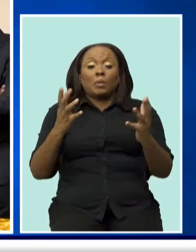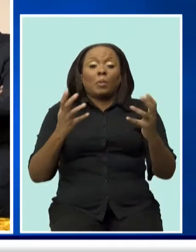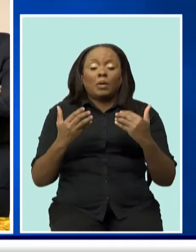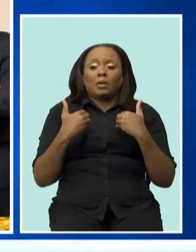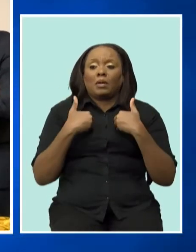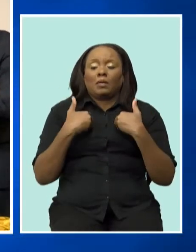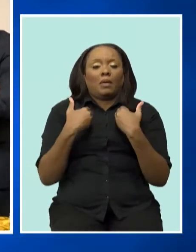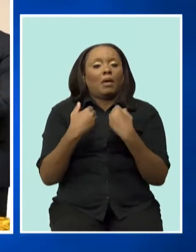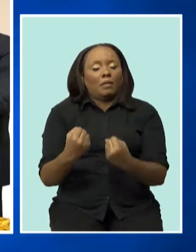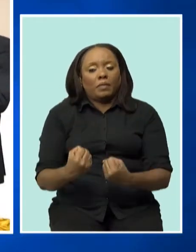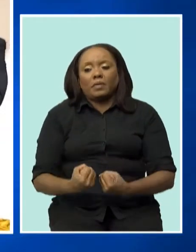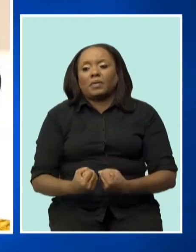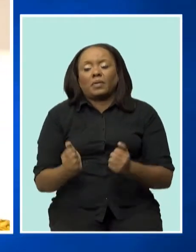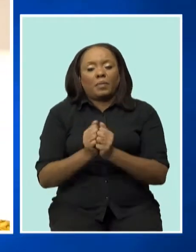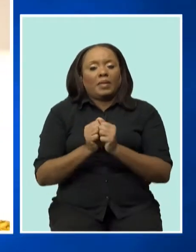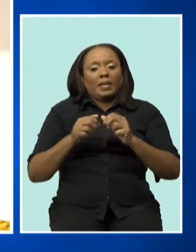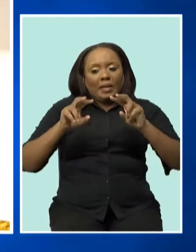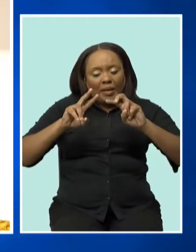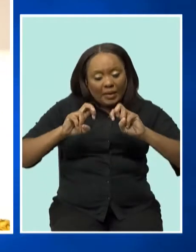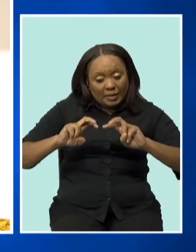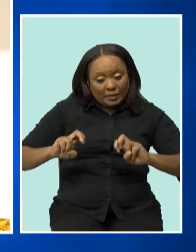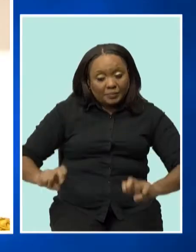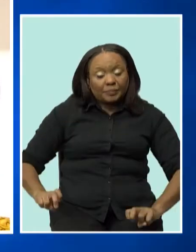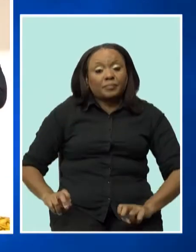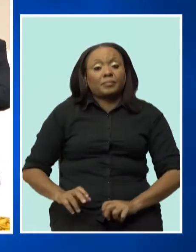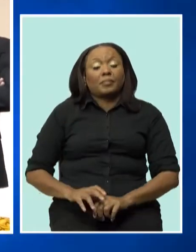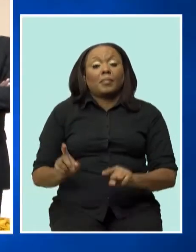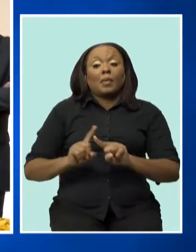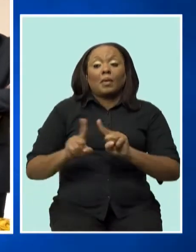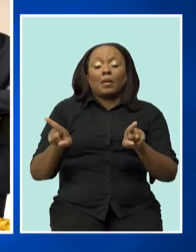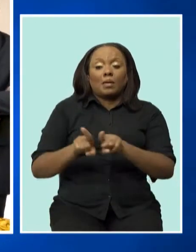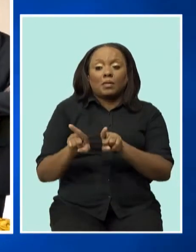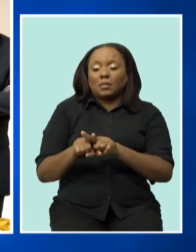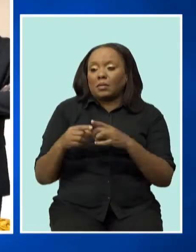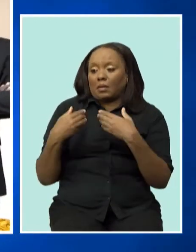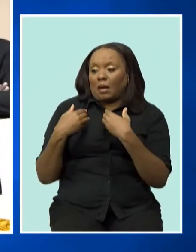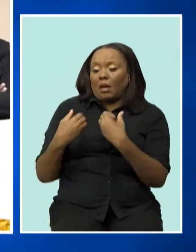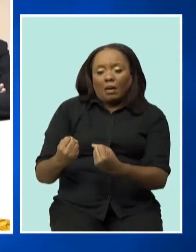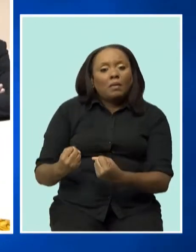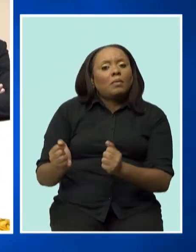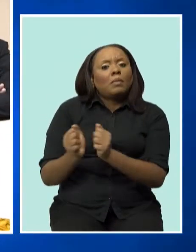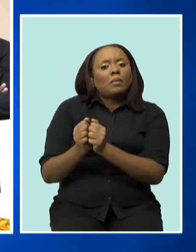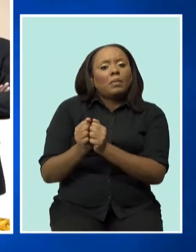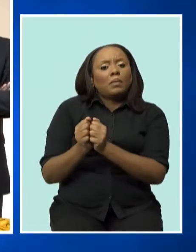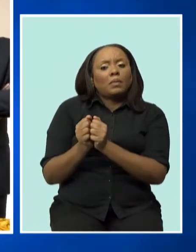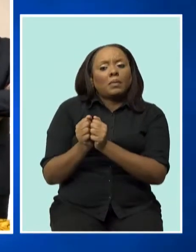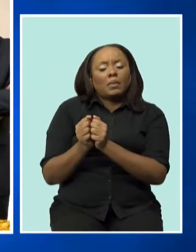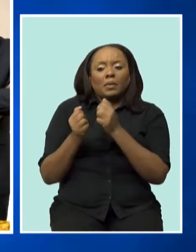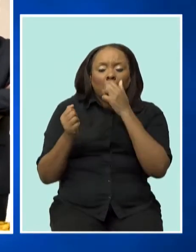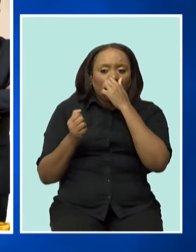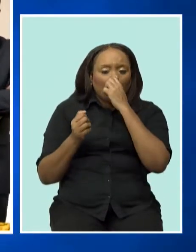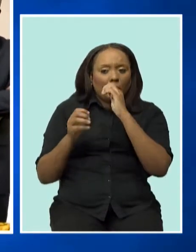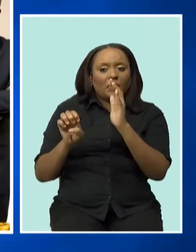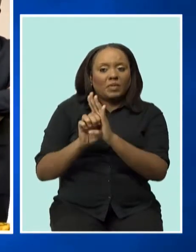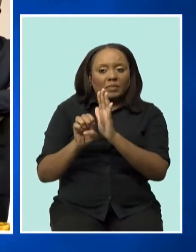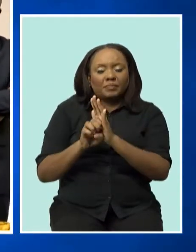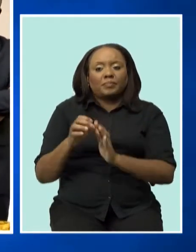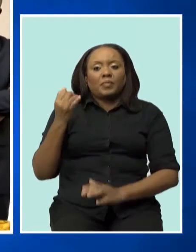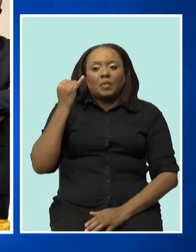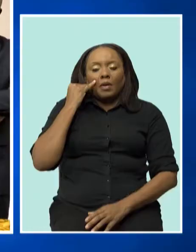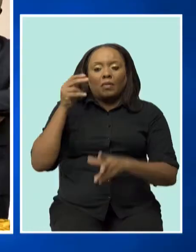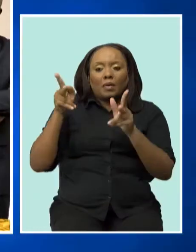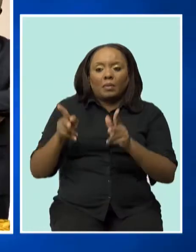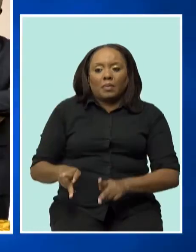in the investigative process, but it will also place confidence where a person enters